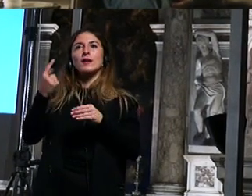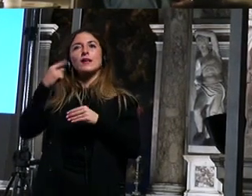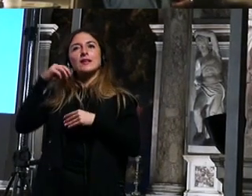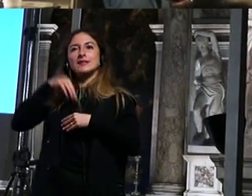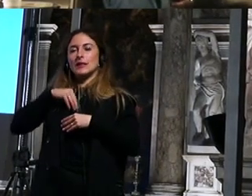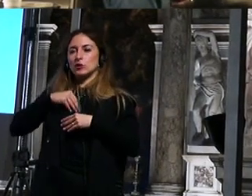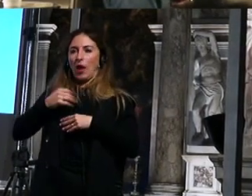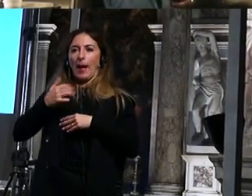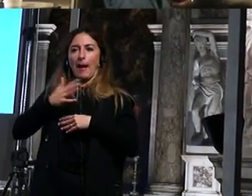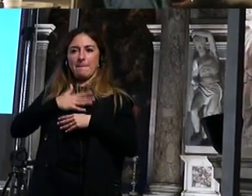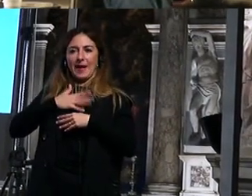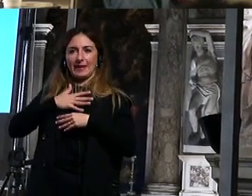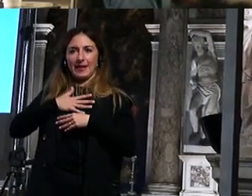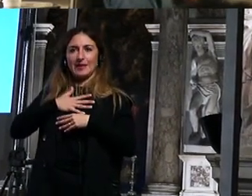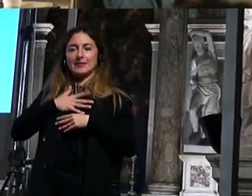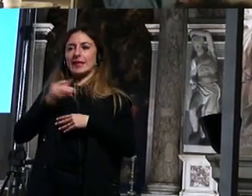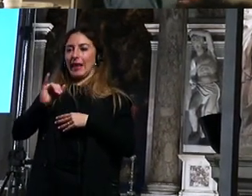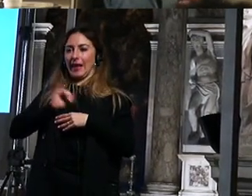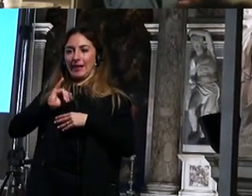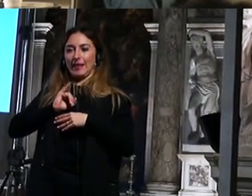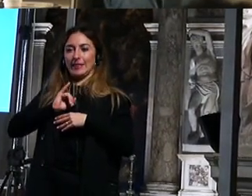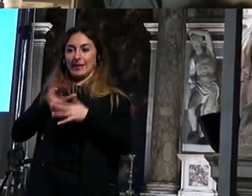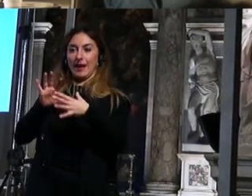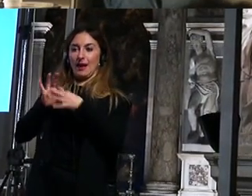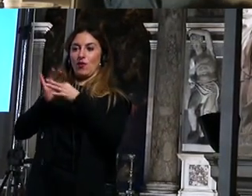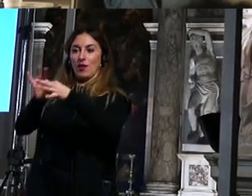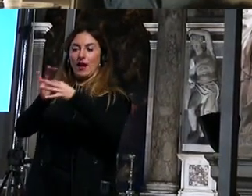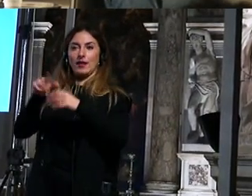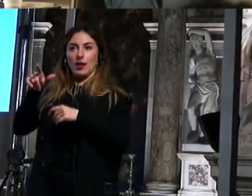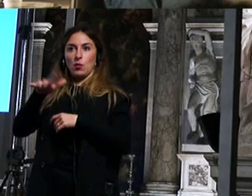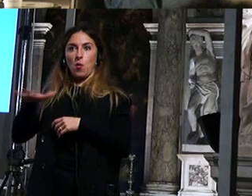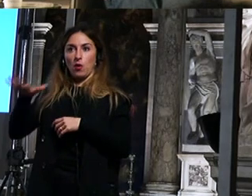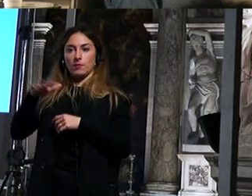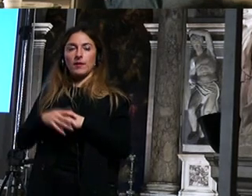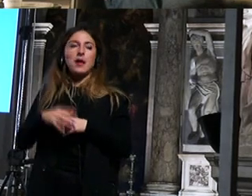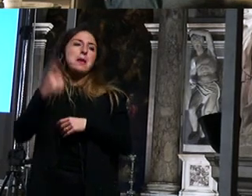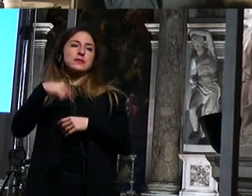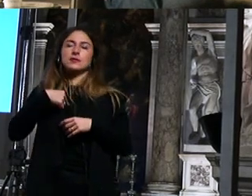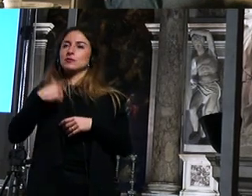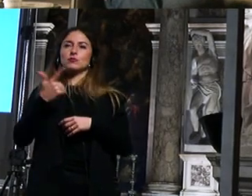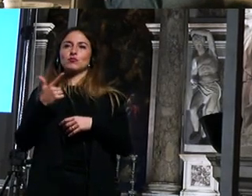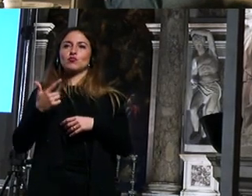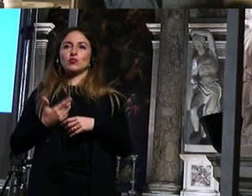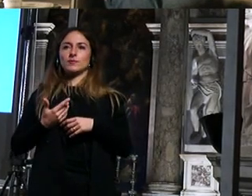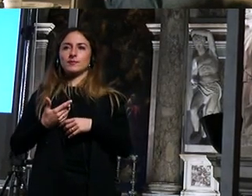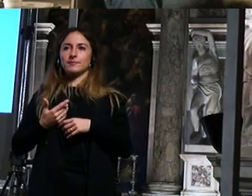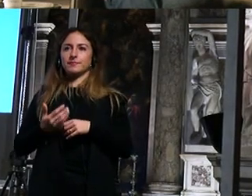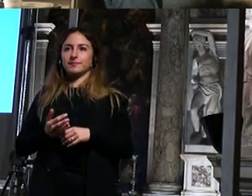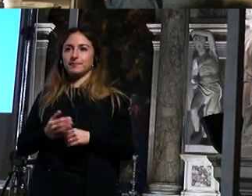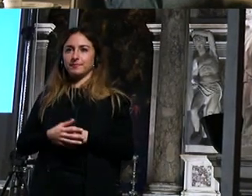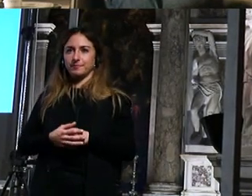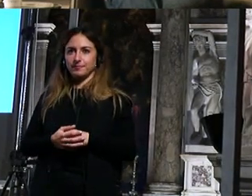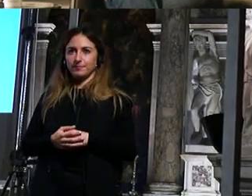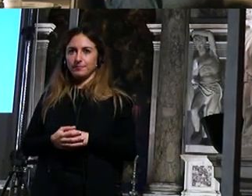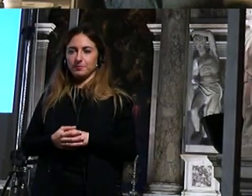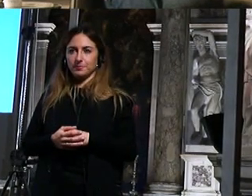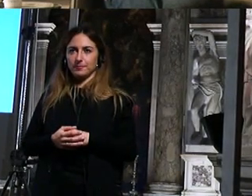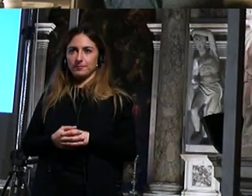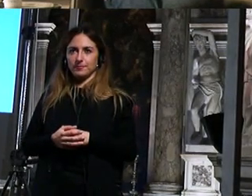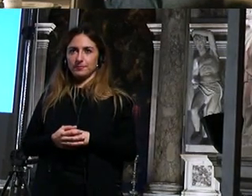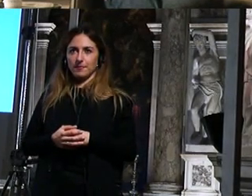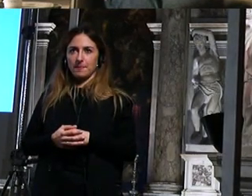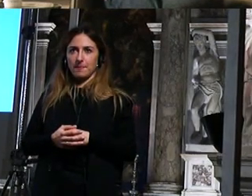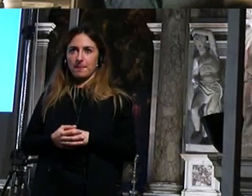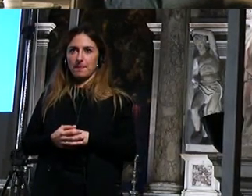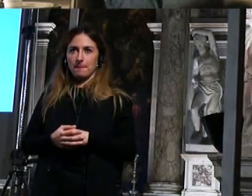Exactly. I think I'm just without that, and I mean, Just in terms of familial